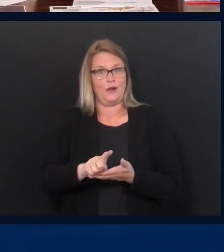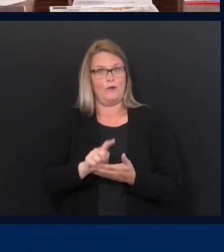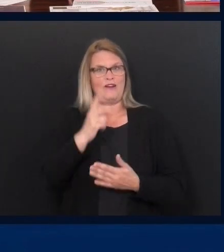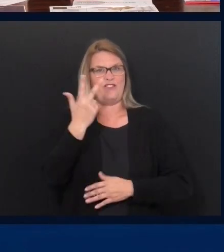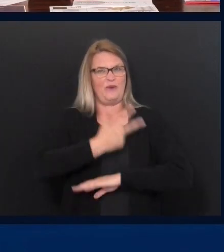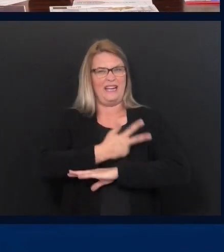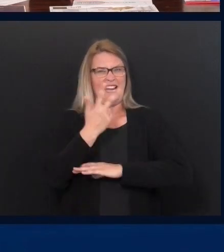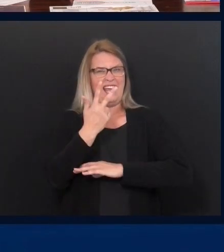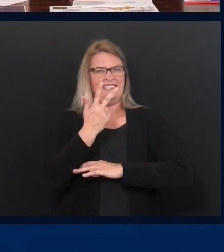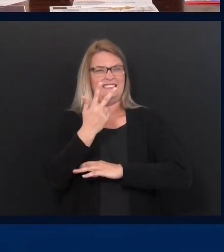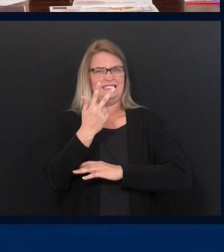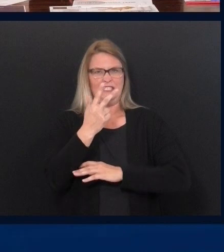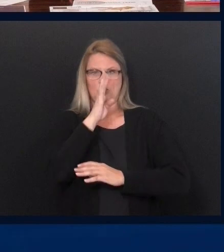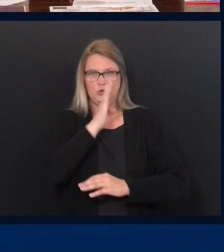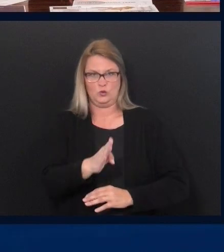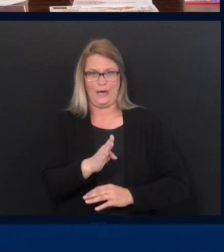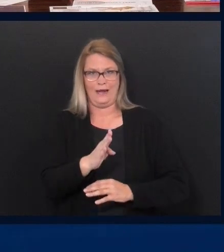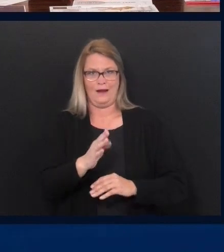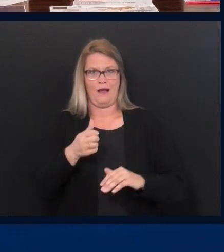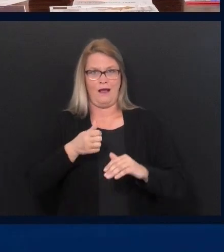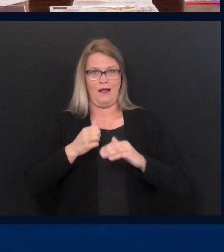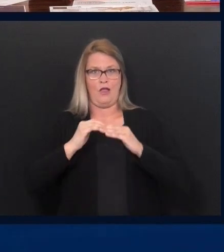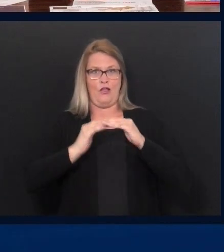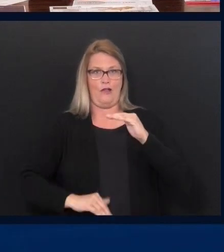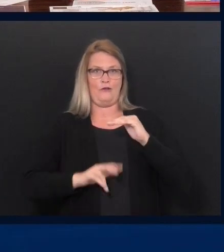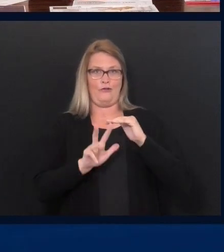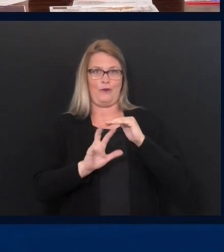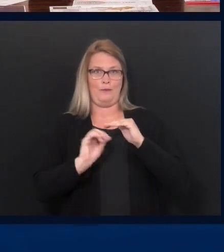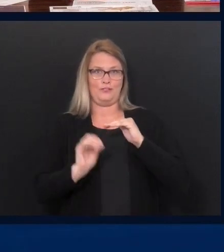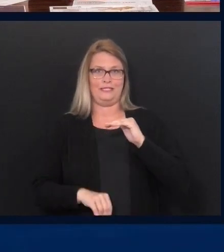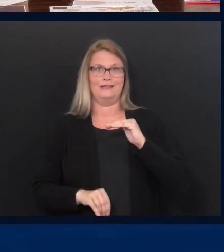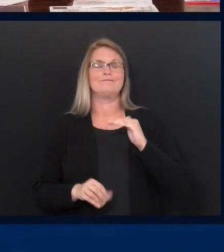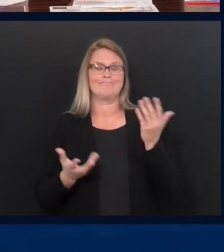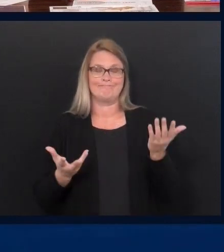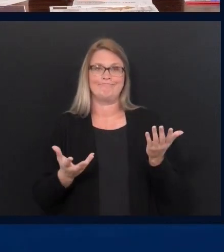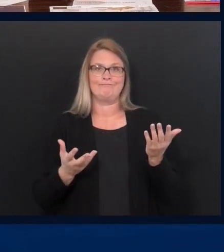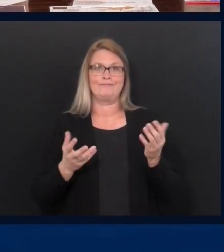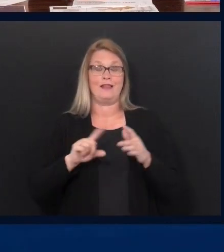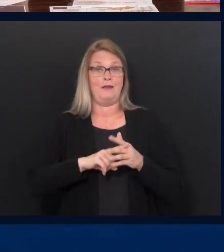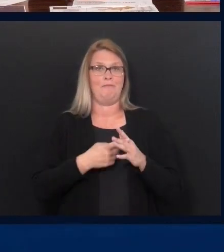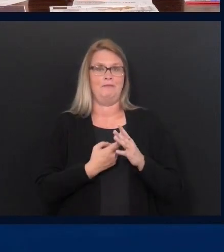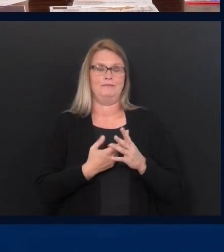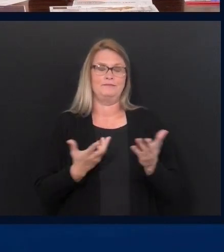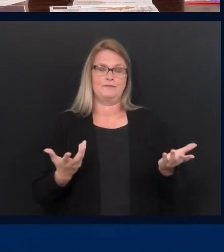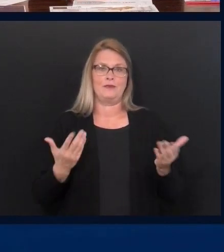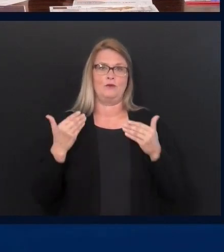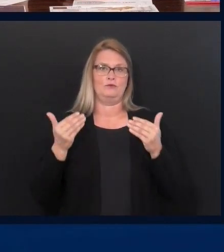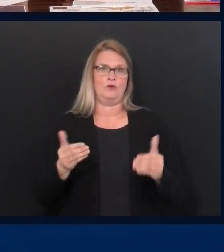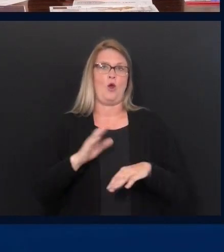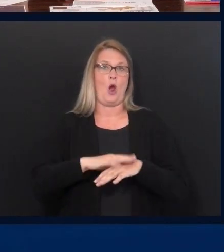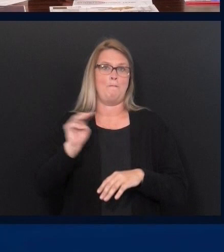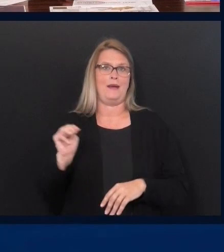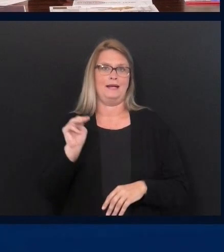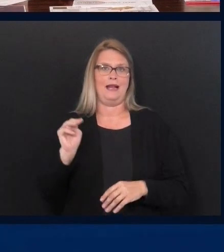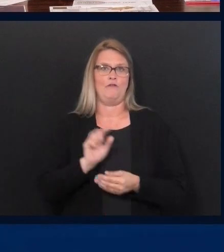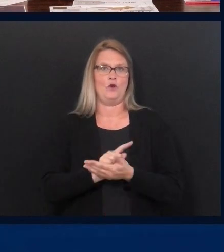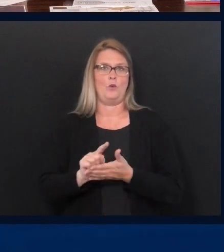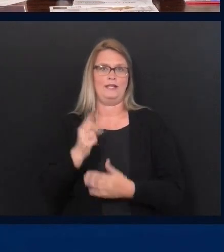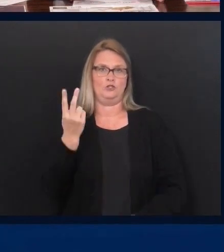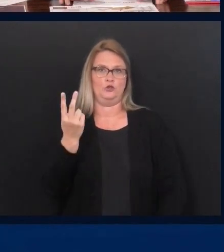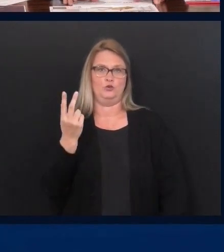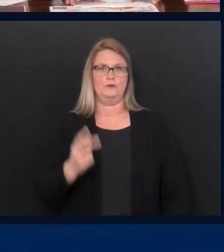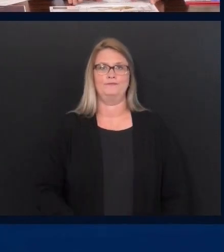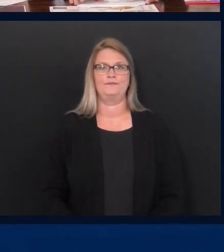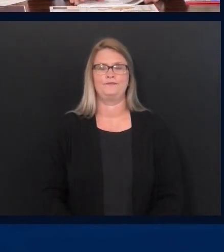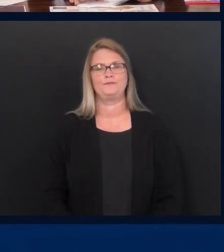get us under 3%. And if that be the case, then we'll be starting week 2 on Monday.